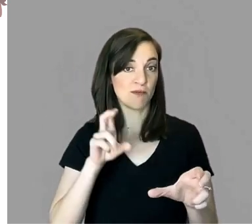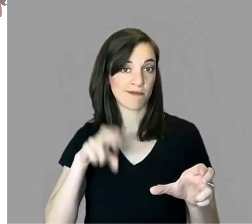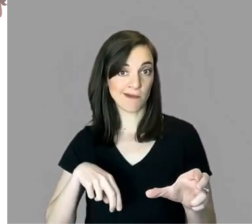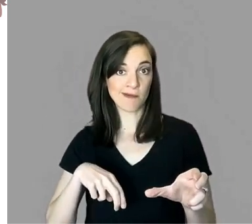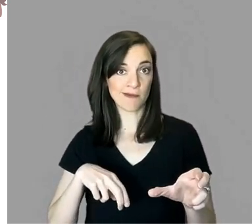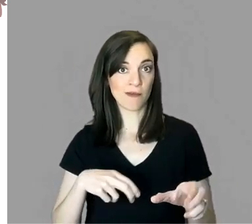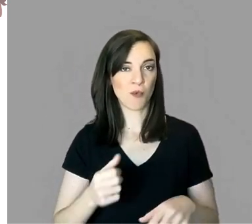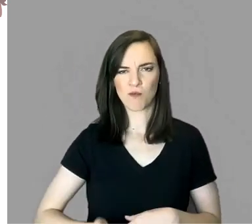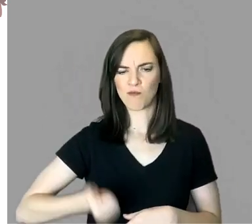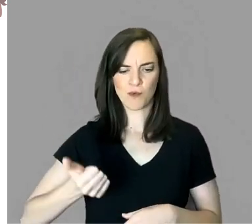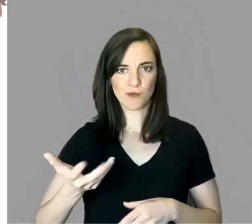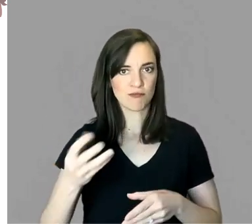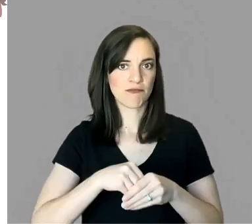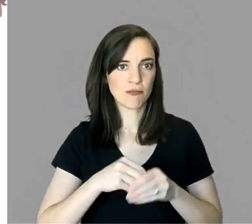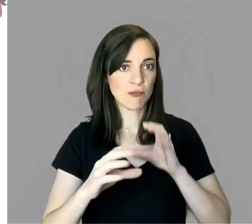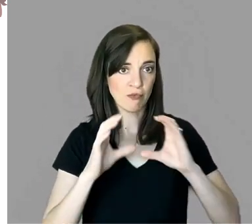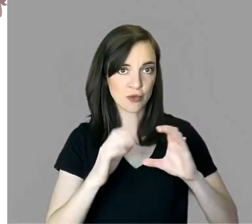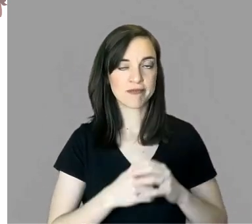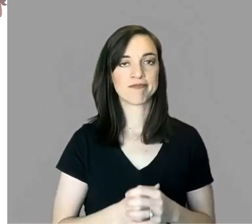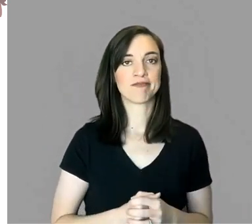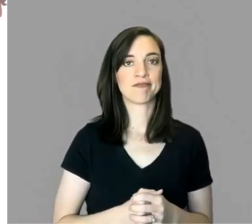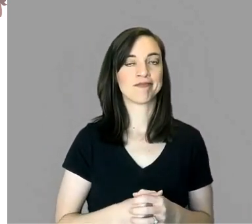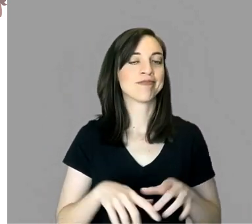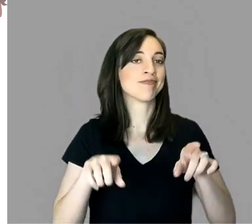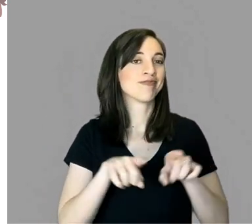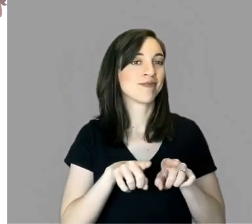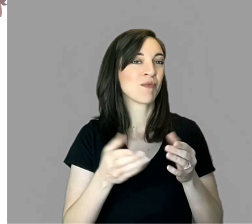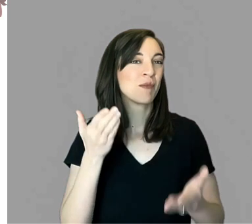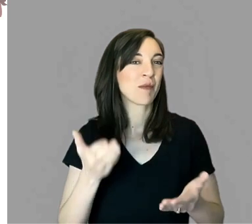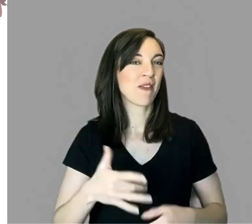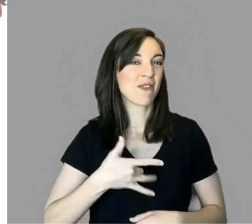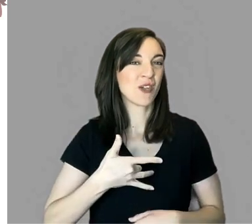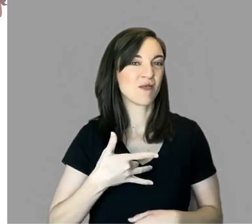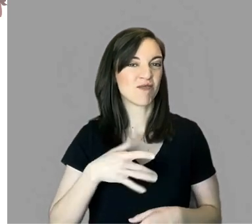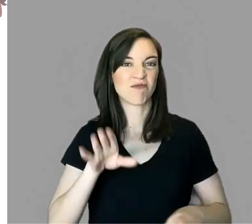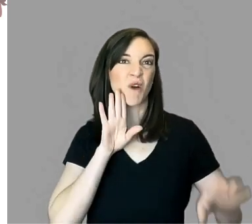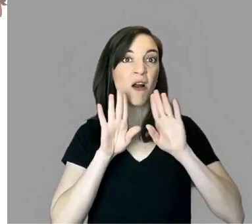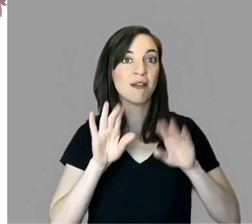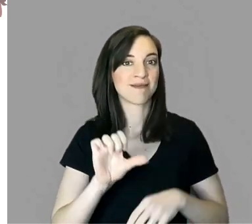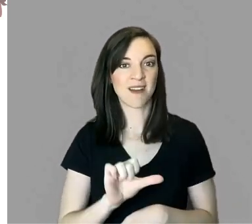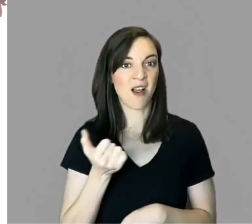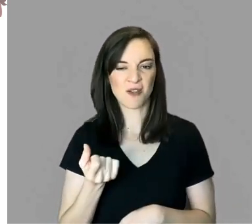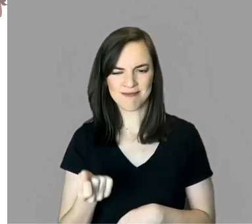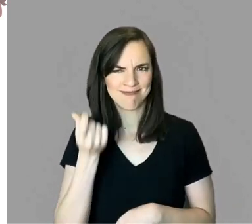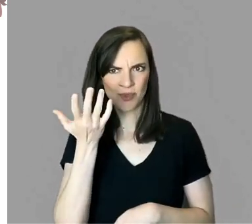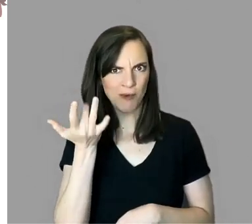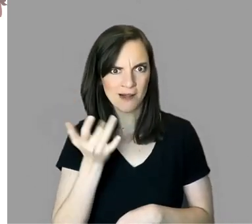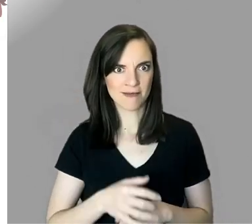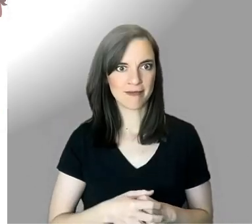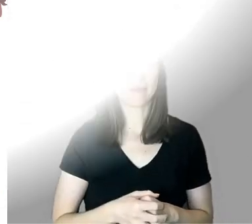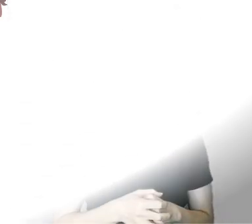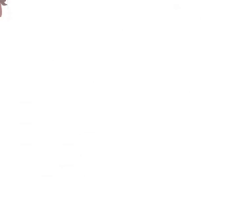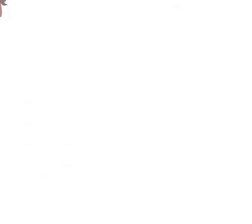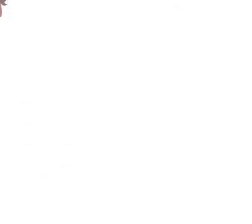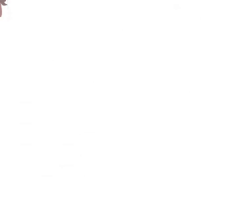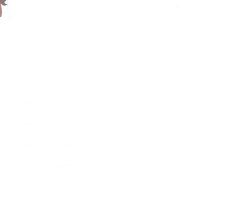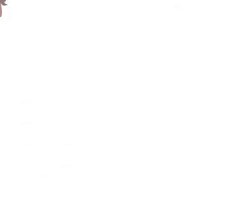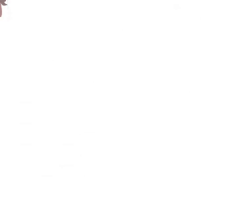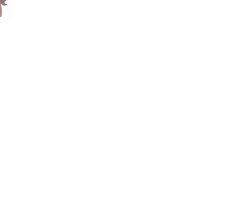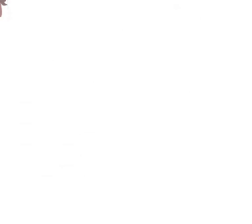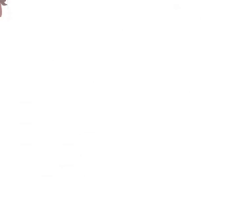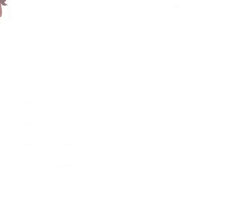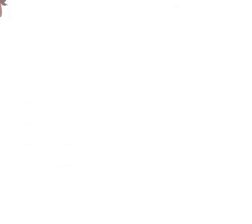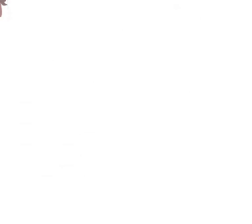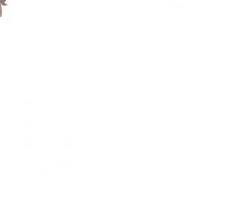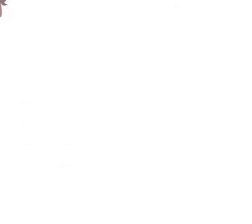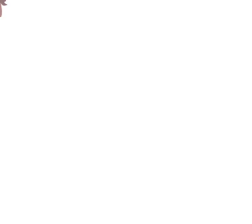conversation. Students who are DHH also experience thoughts or feelings of frustration, often as a result